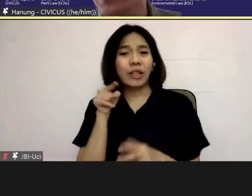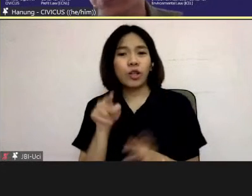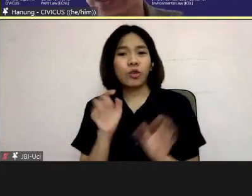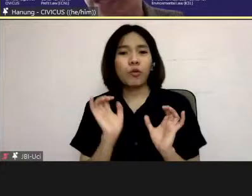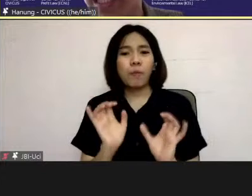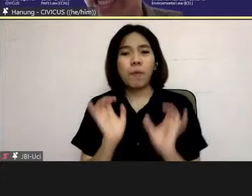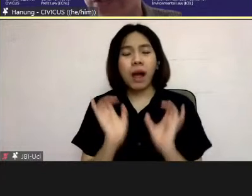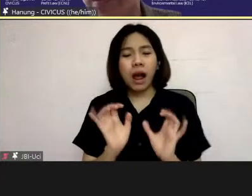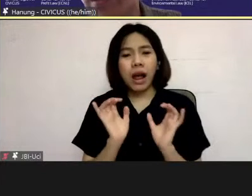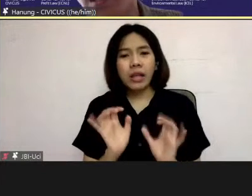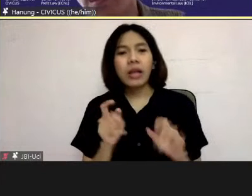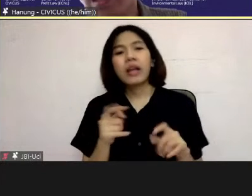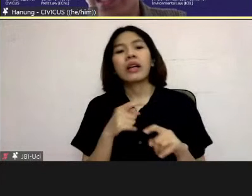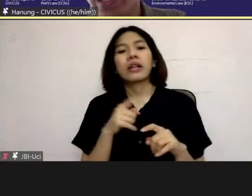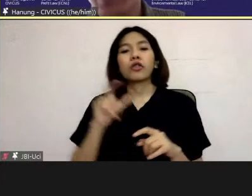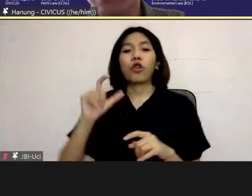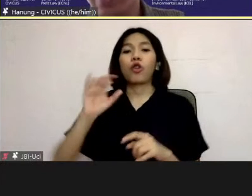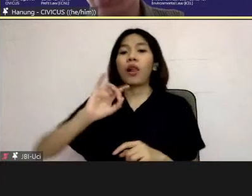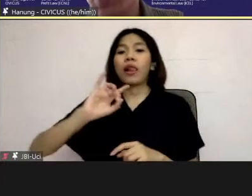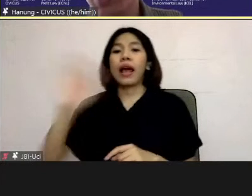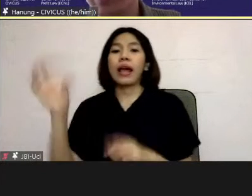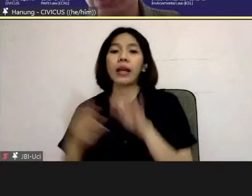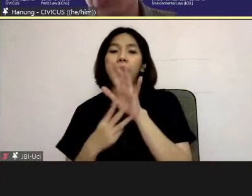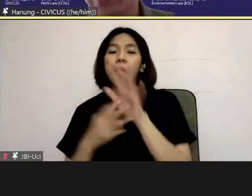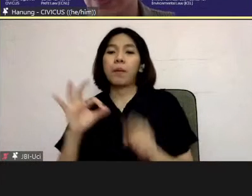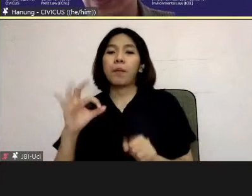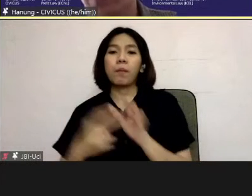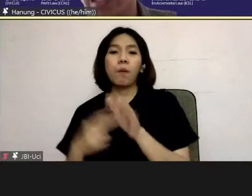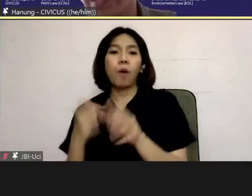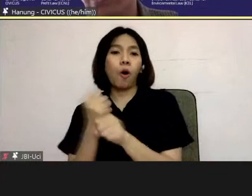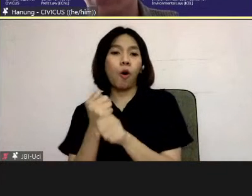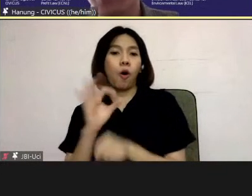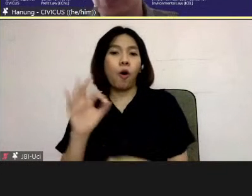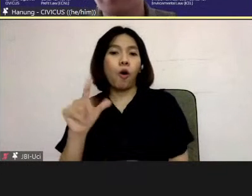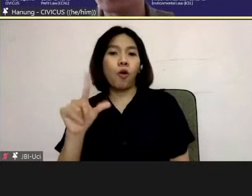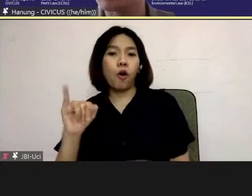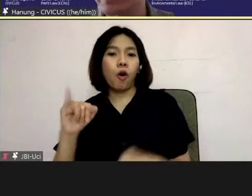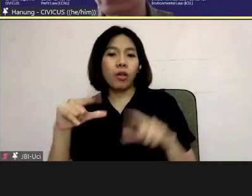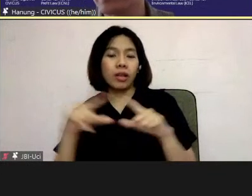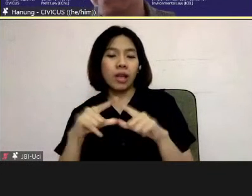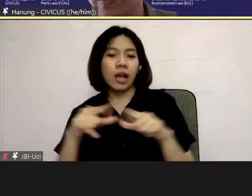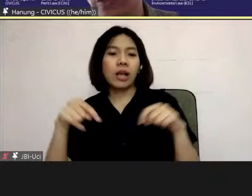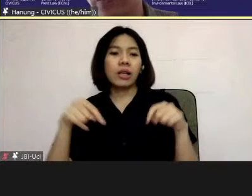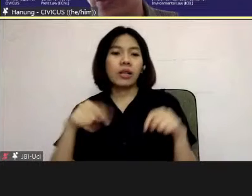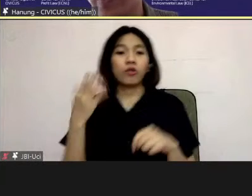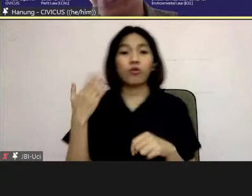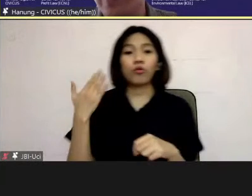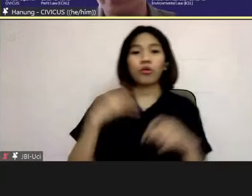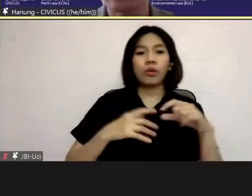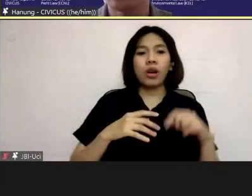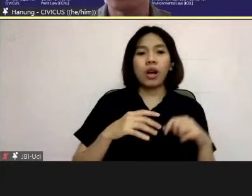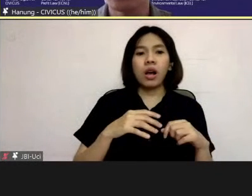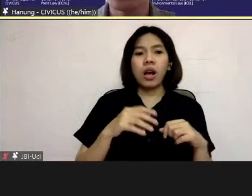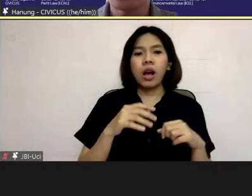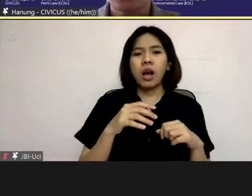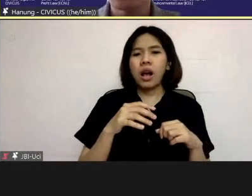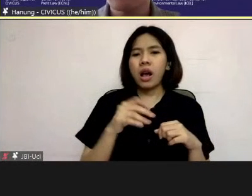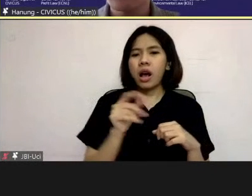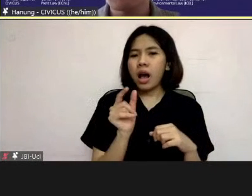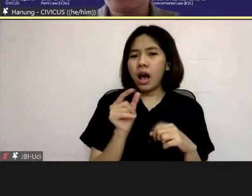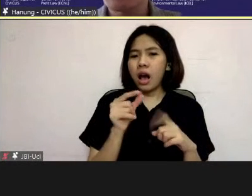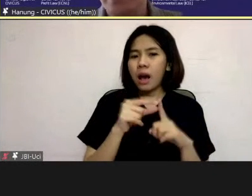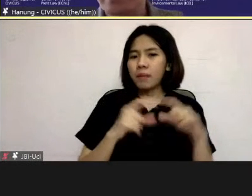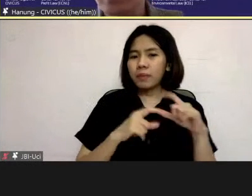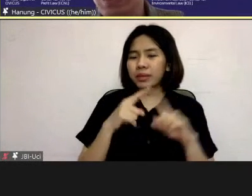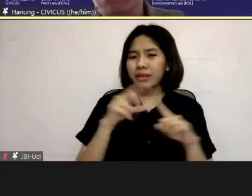I'm going to explain later. And we decided as well to downgrade Solomon Island from open to narrow because of the recent crackdown on